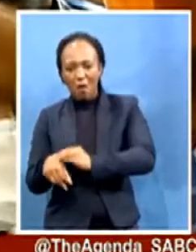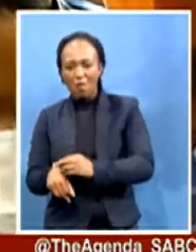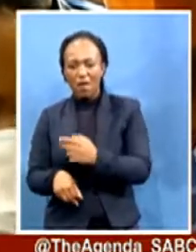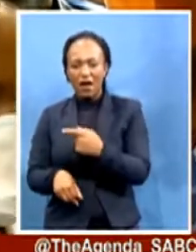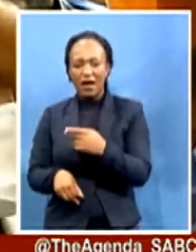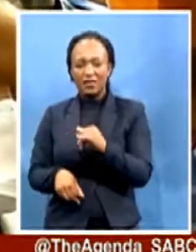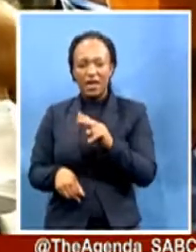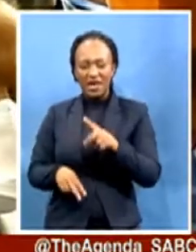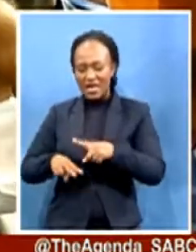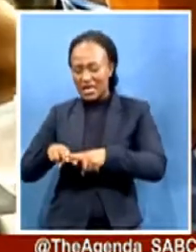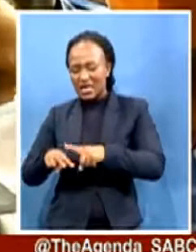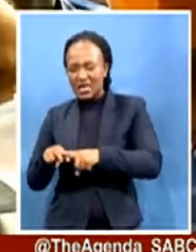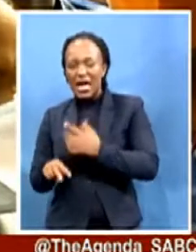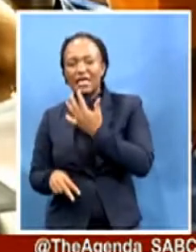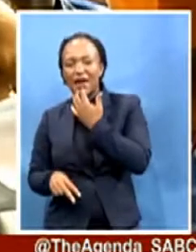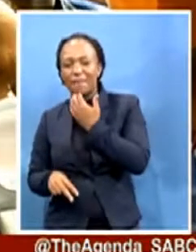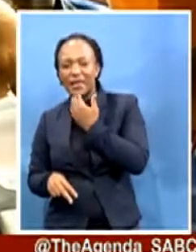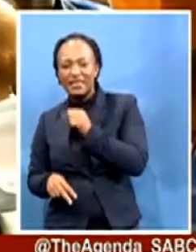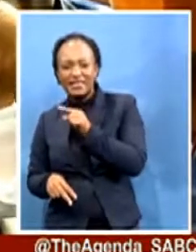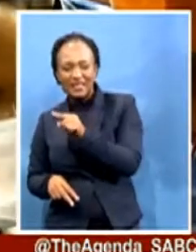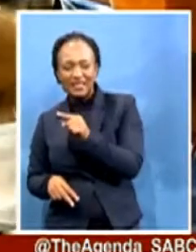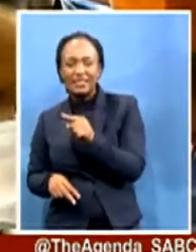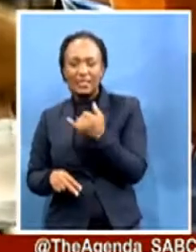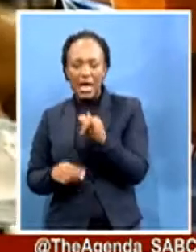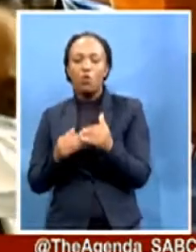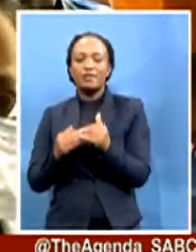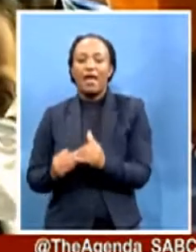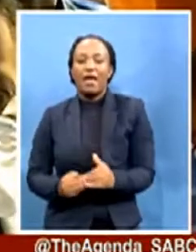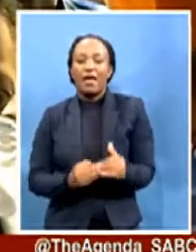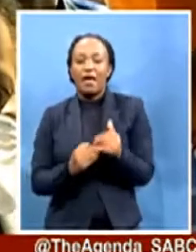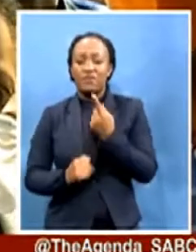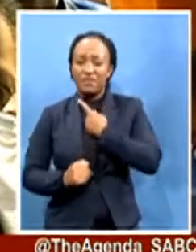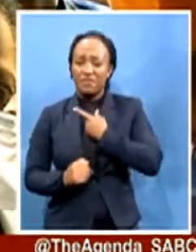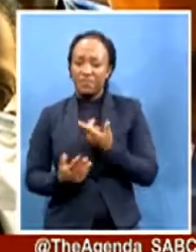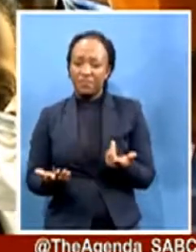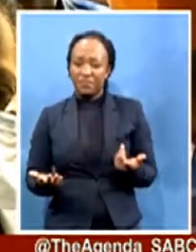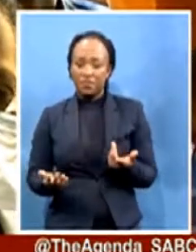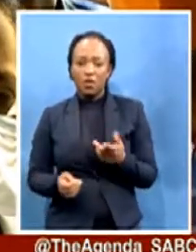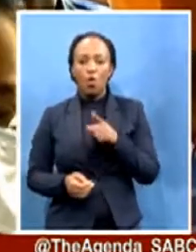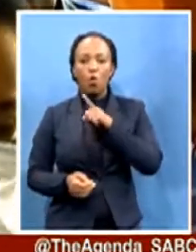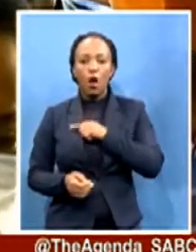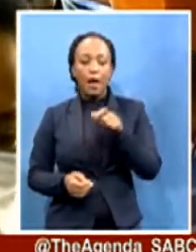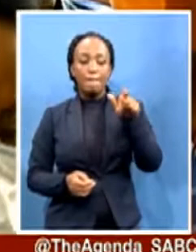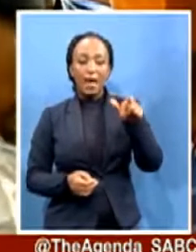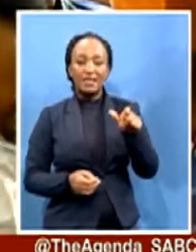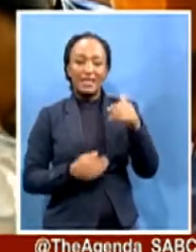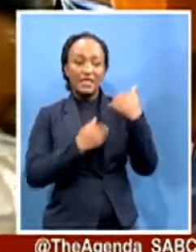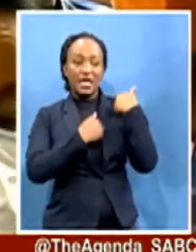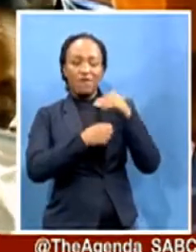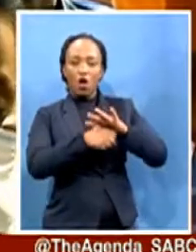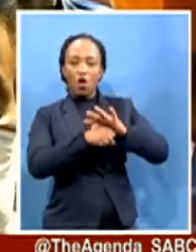still look after. Because if someone can be saved from COVID and still die of HIV